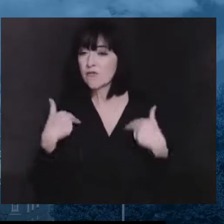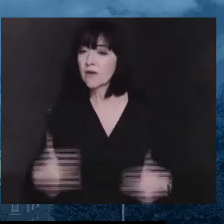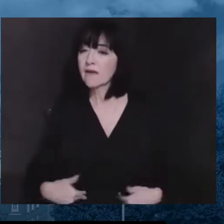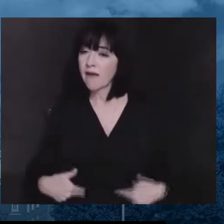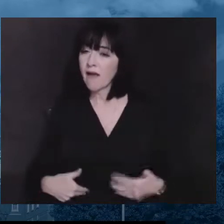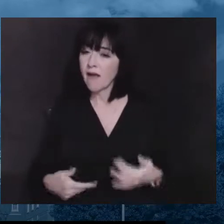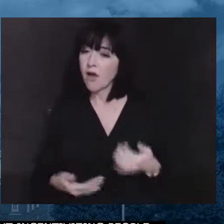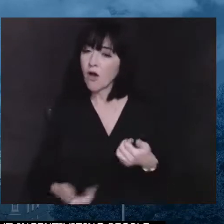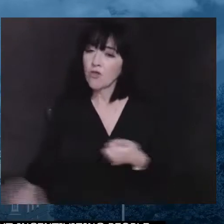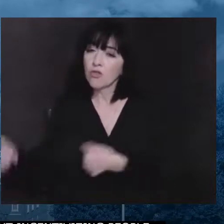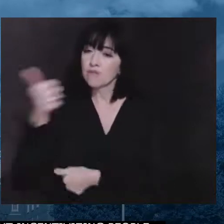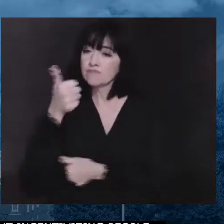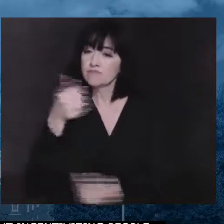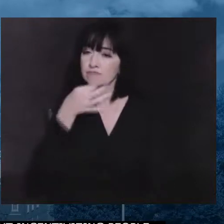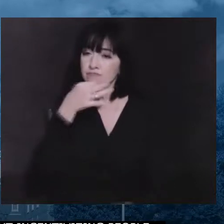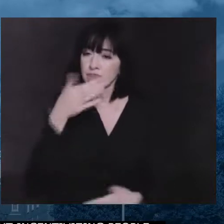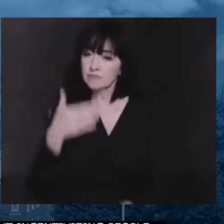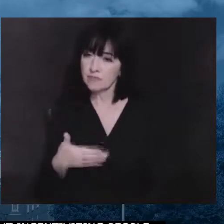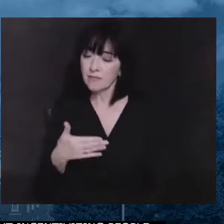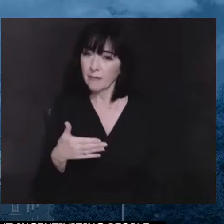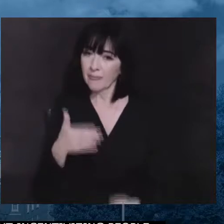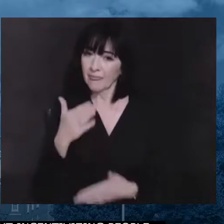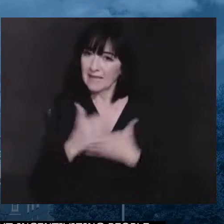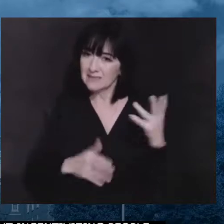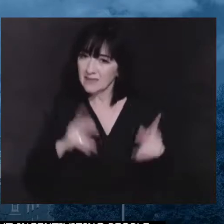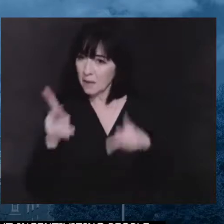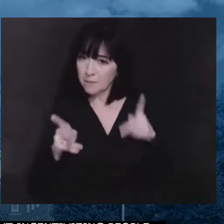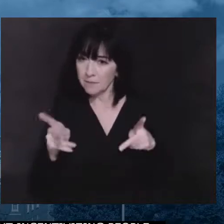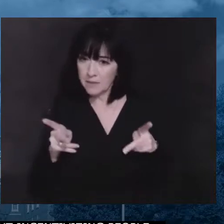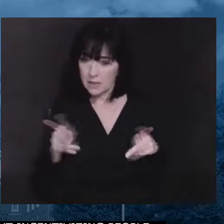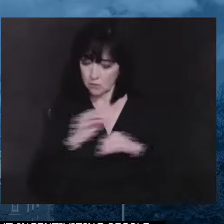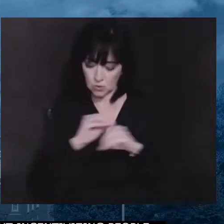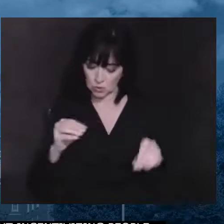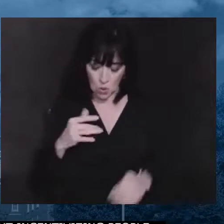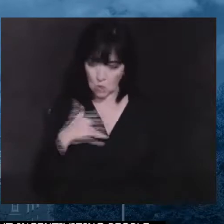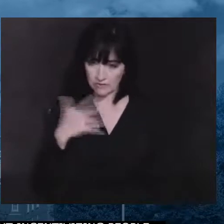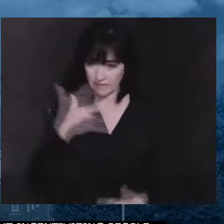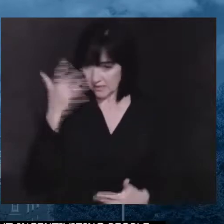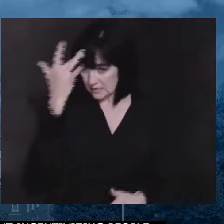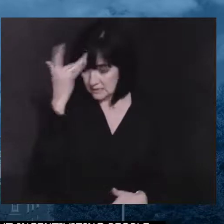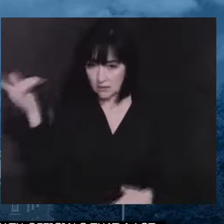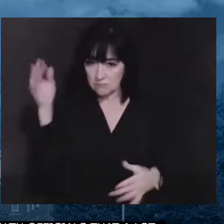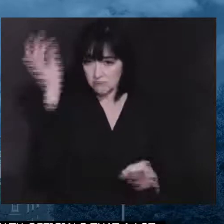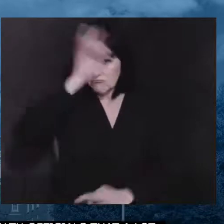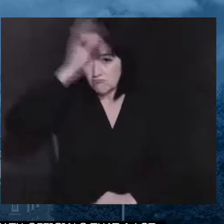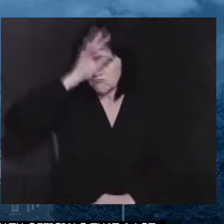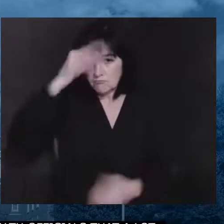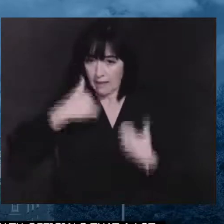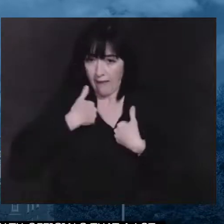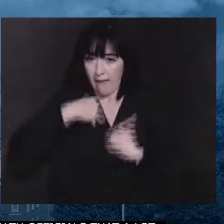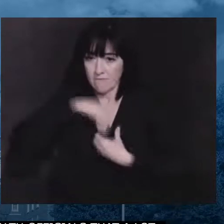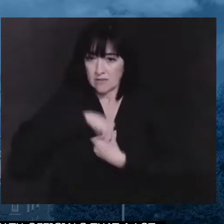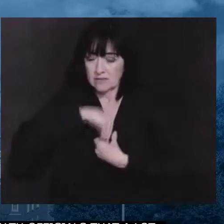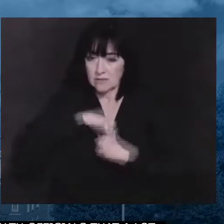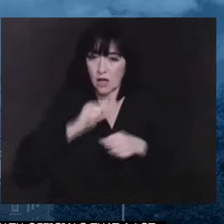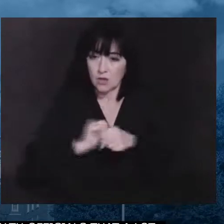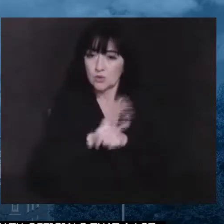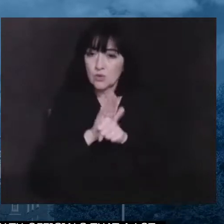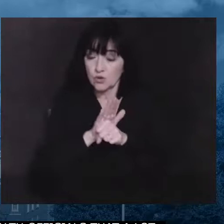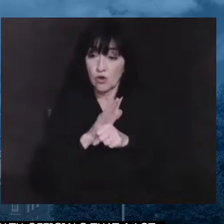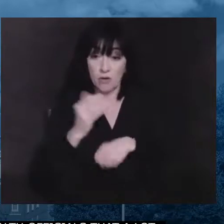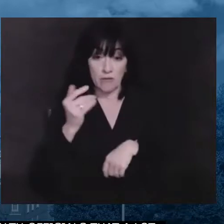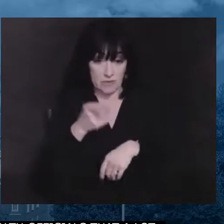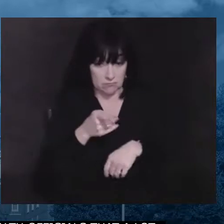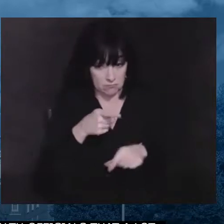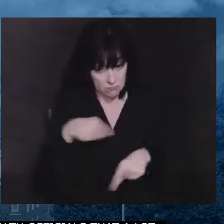call asymptomatic, i.e. from people that don't have symptoms, don't know they're carrying the virus. And so if we can get them